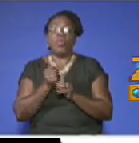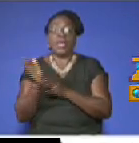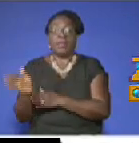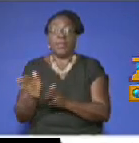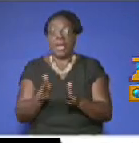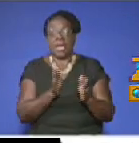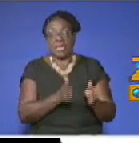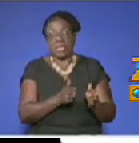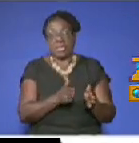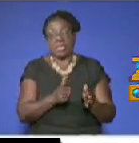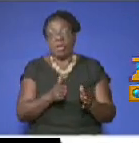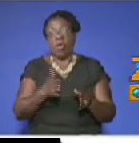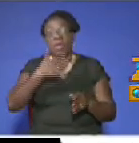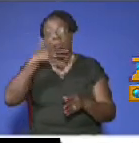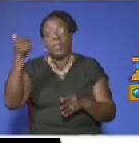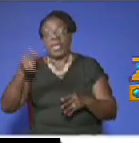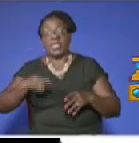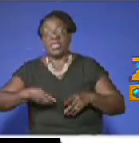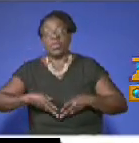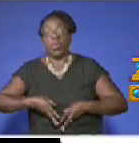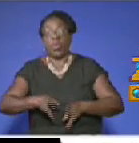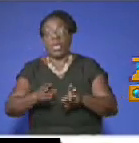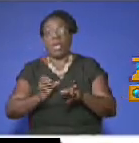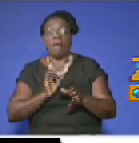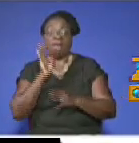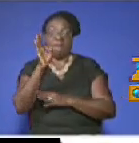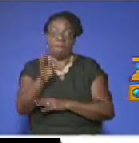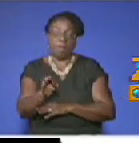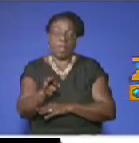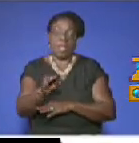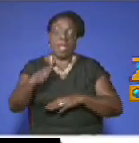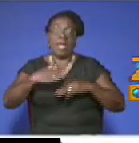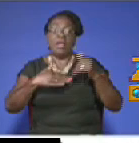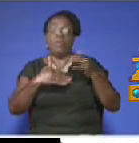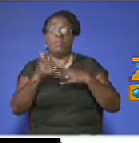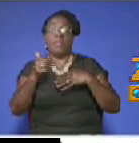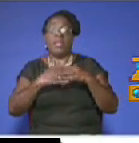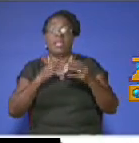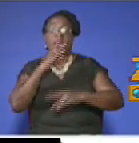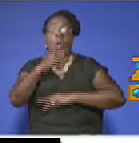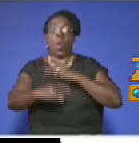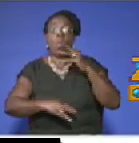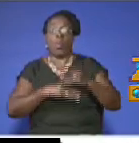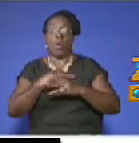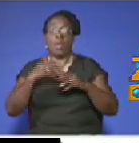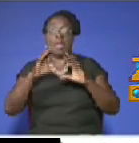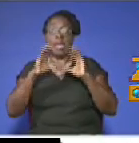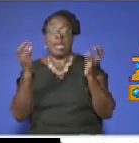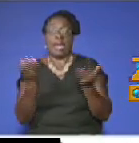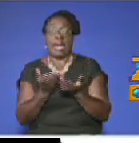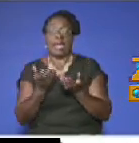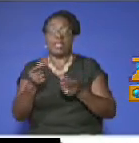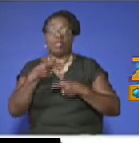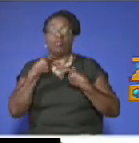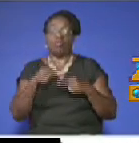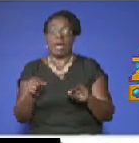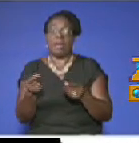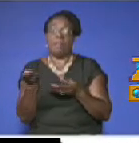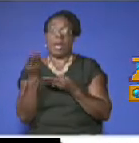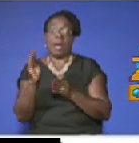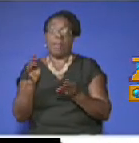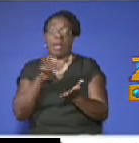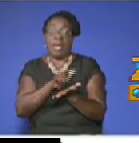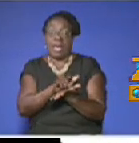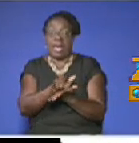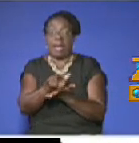agreement on the best way forward in rebuilding a world-class Grand Bahama Airport. The Prime